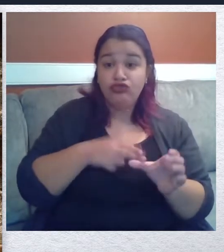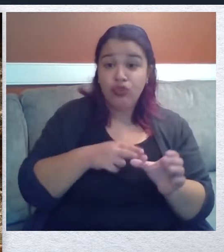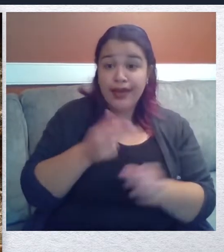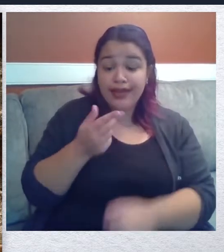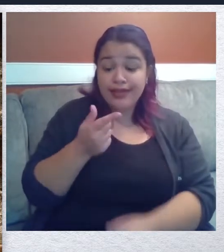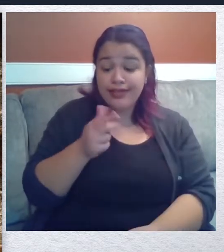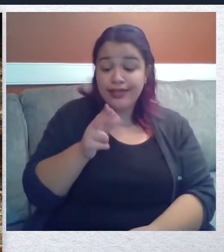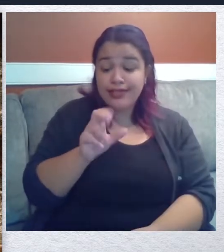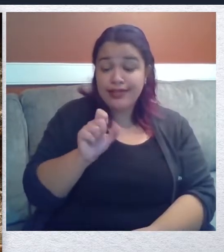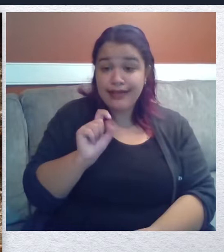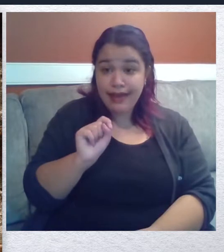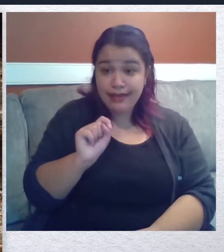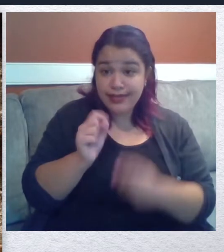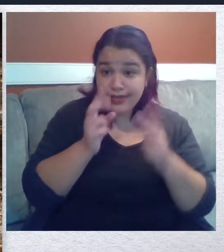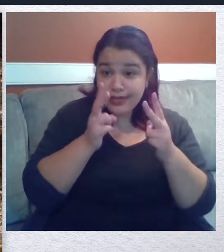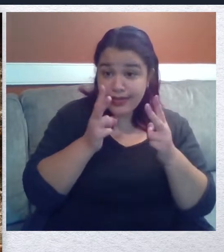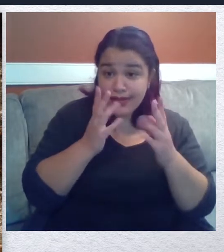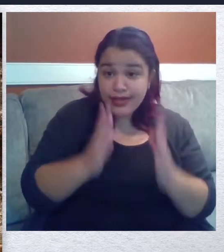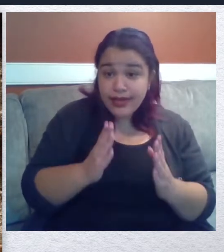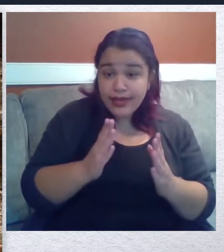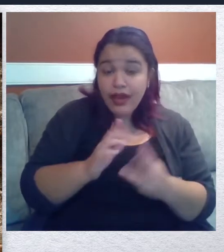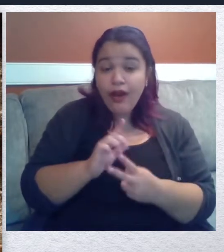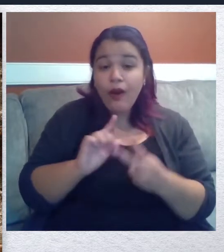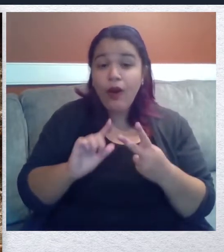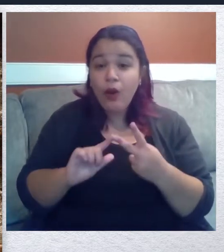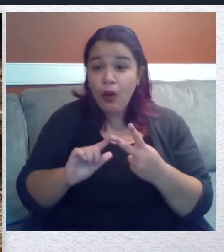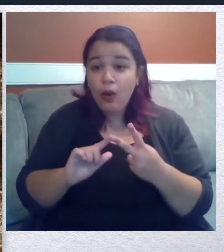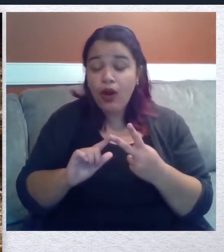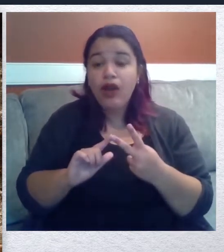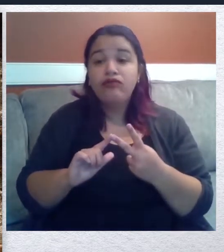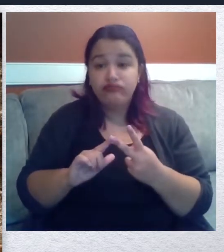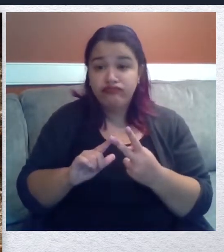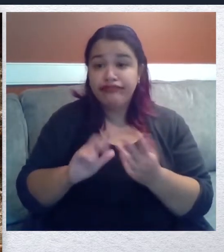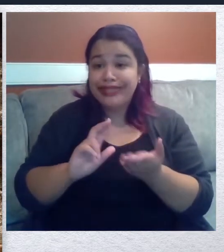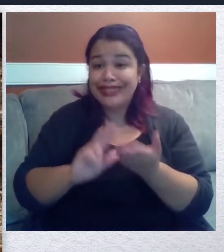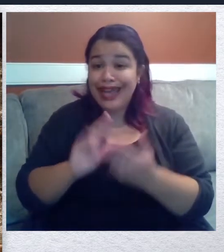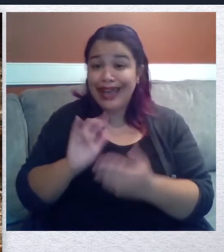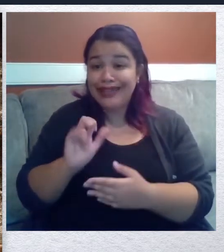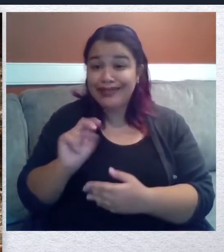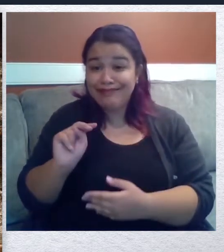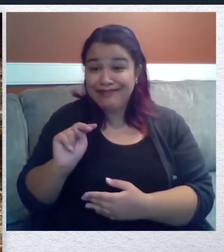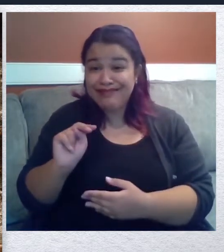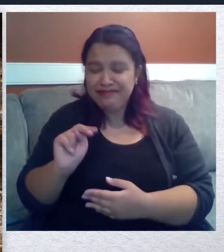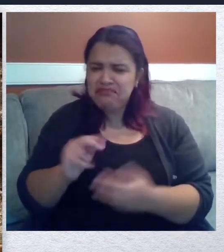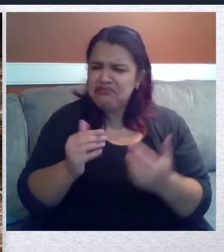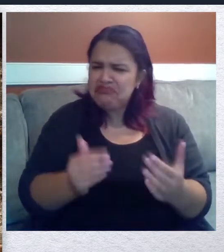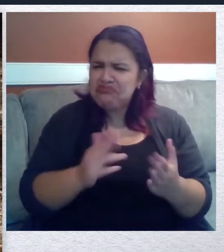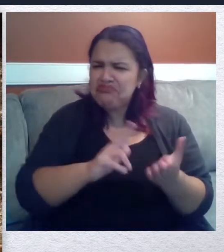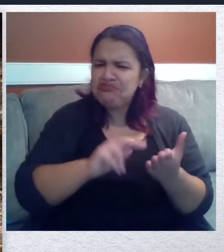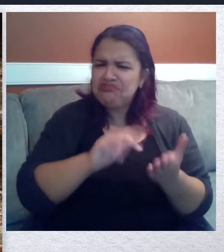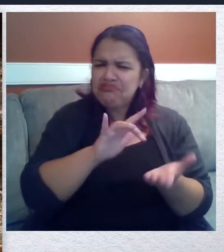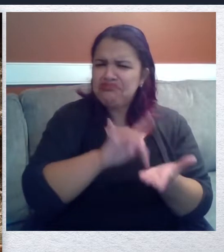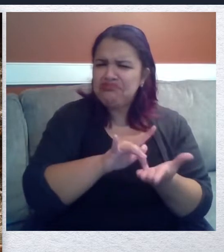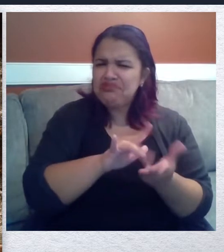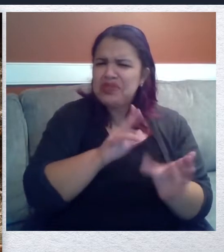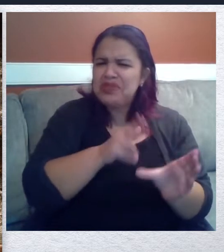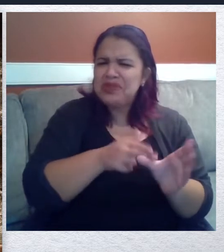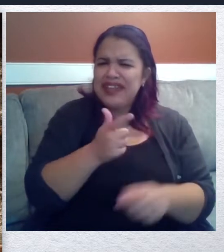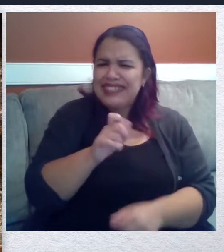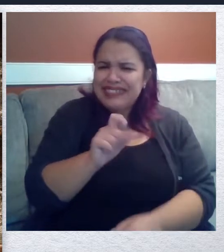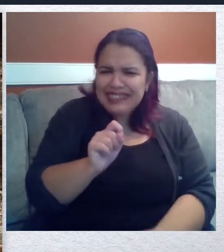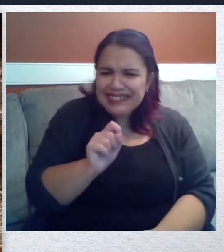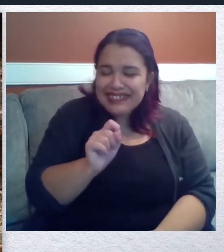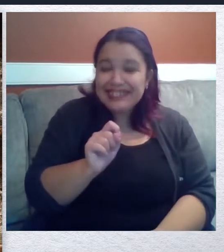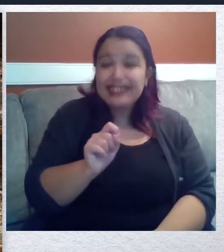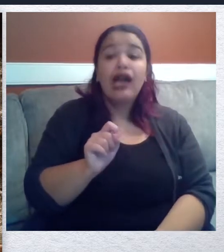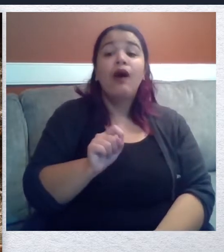as guest. Type your name and tap Join Meeting. Now, once you're in the meeting, you can turn your video or mic